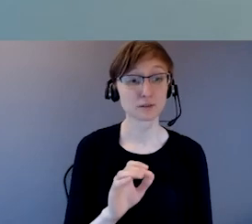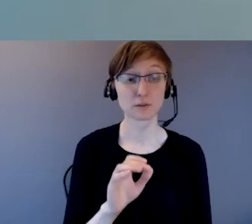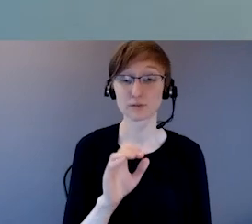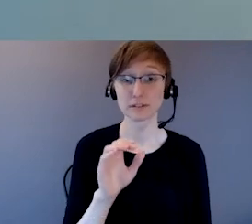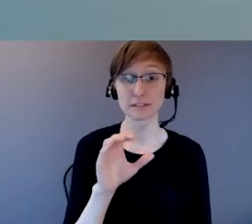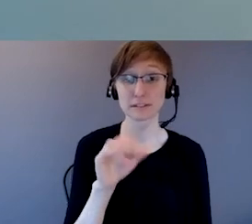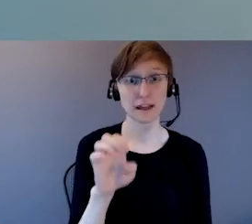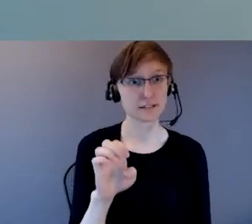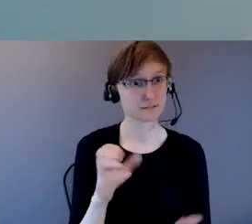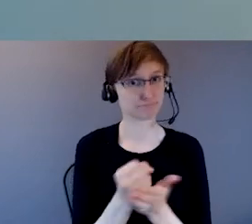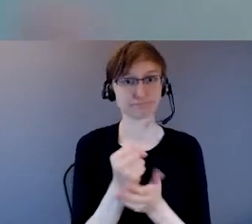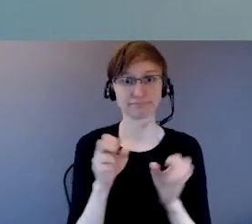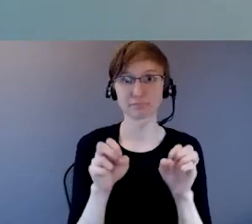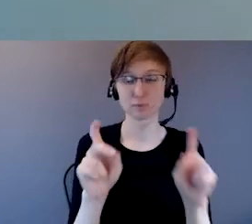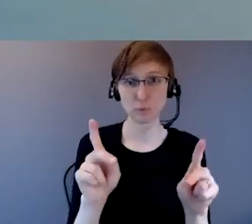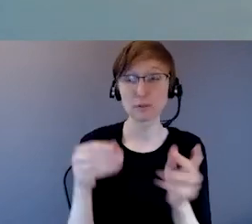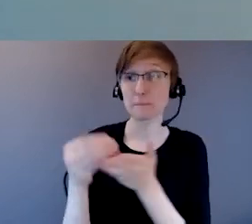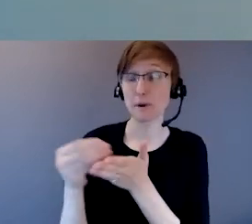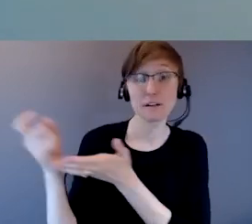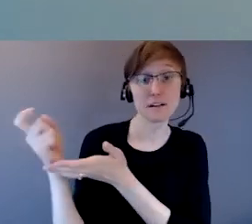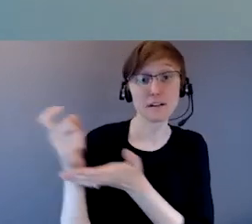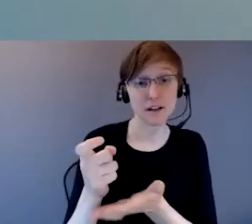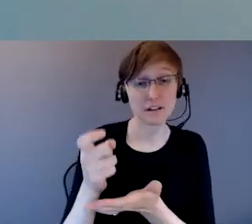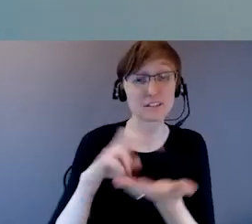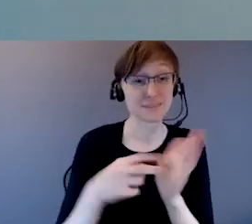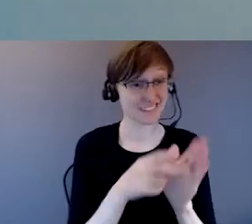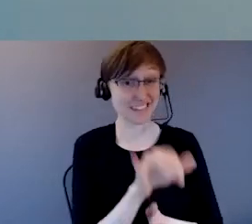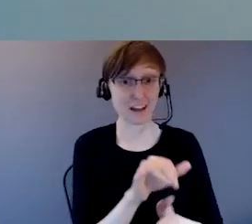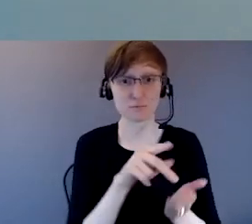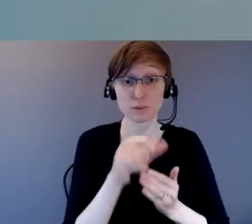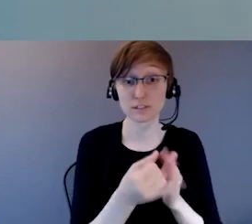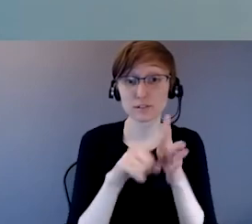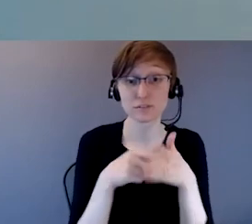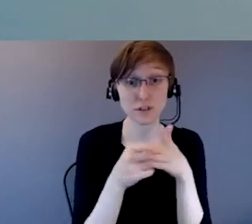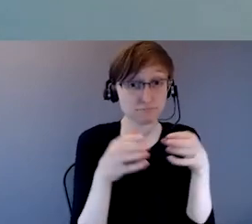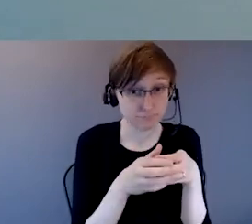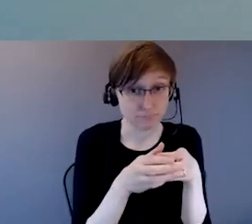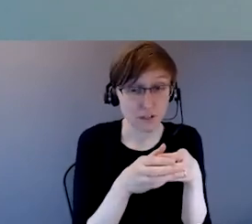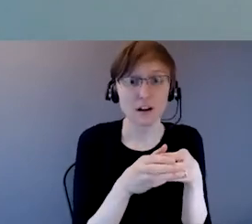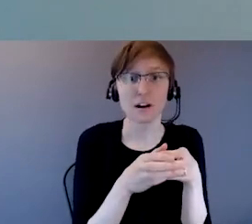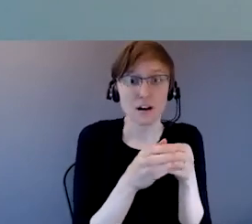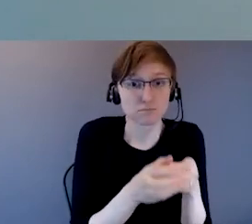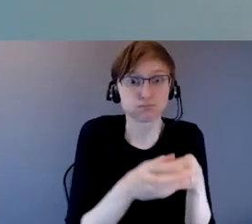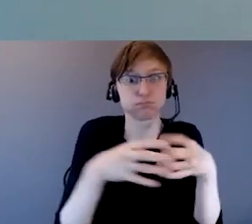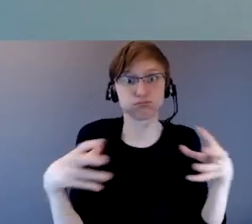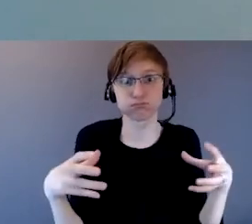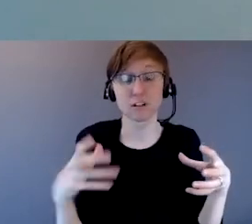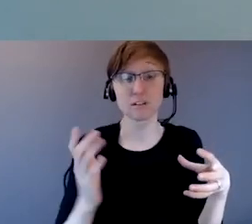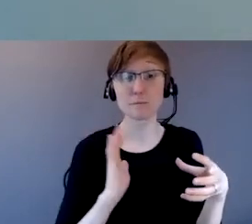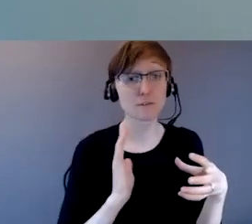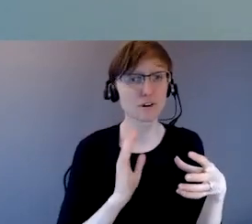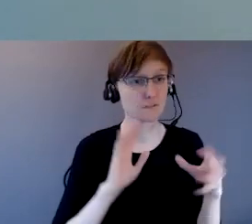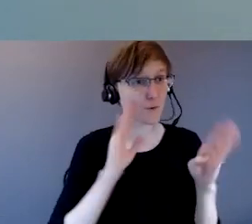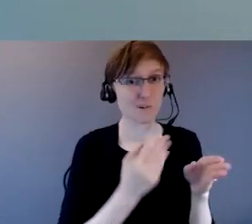it allowed us to broaden the scope of this project and not only make it in one part of Canada, but allow